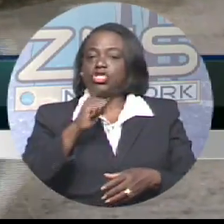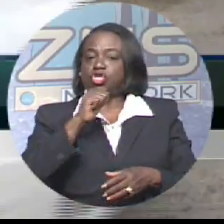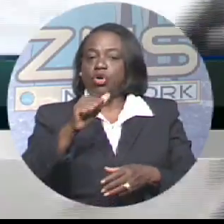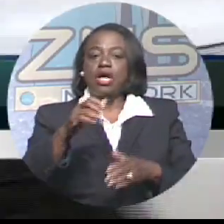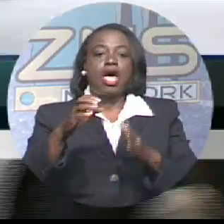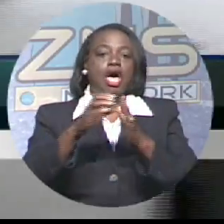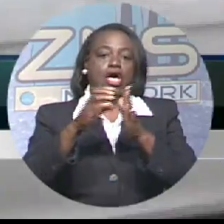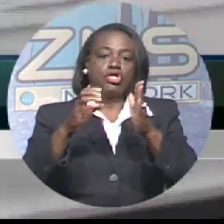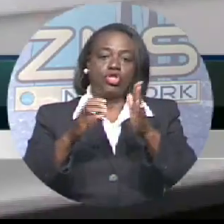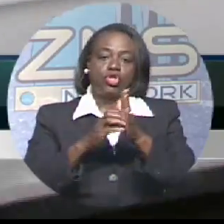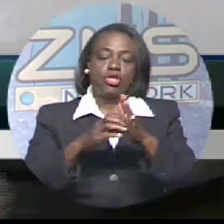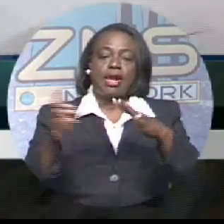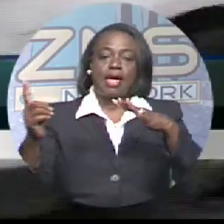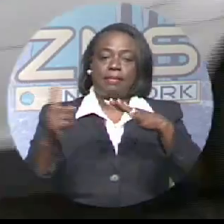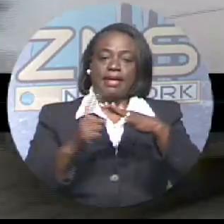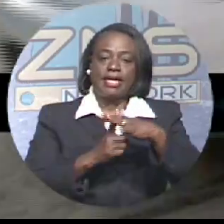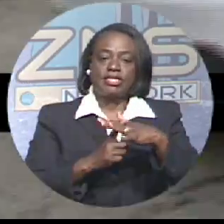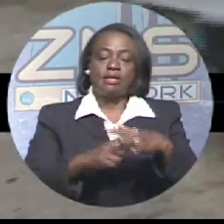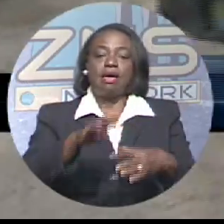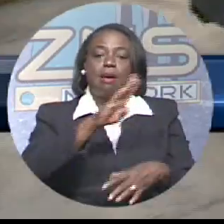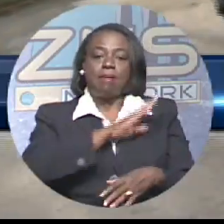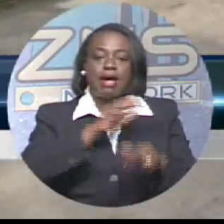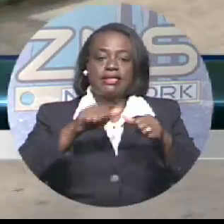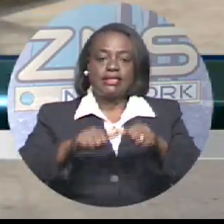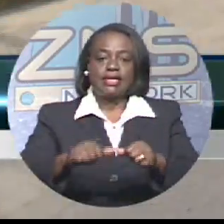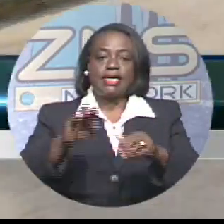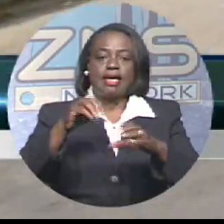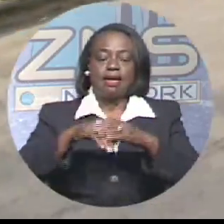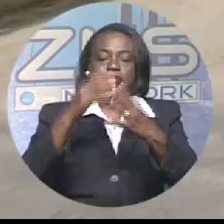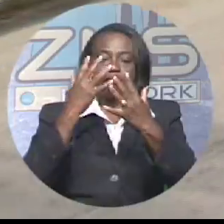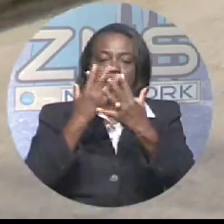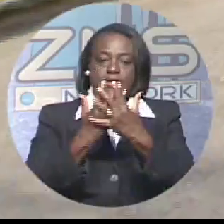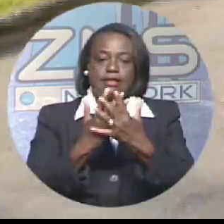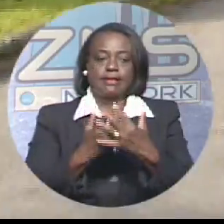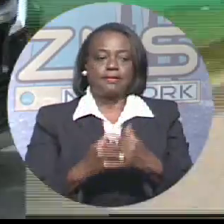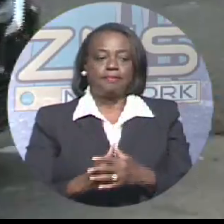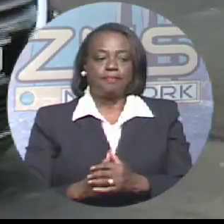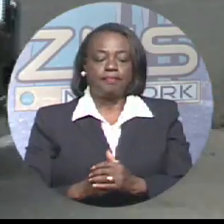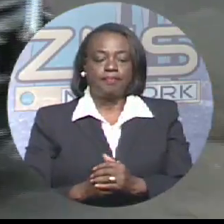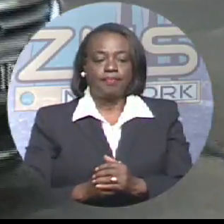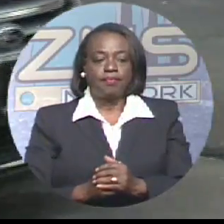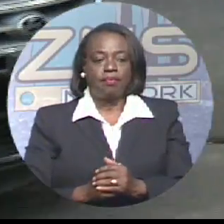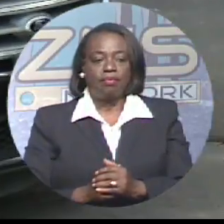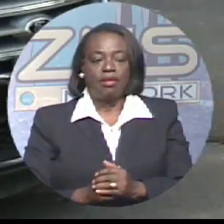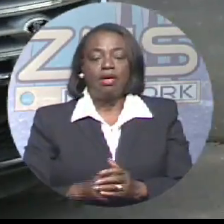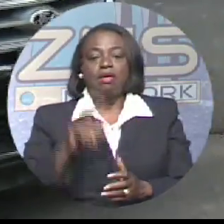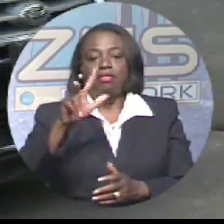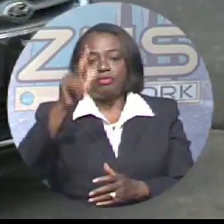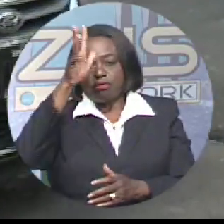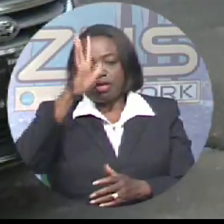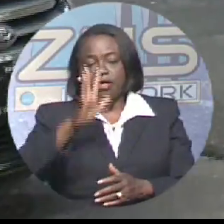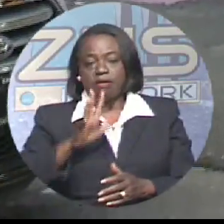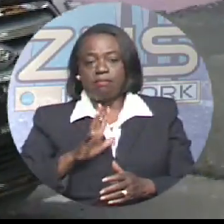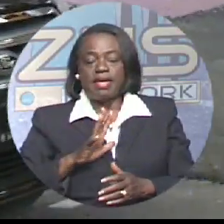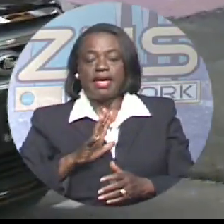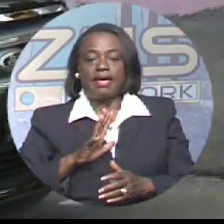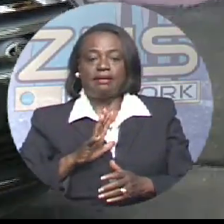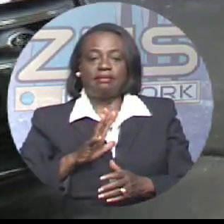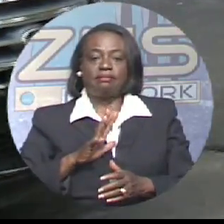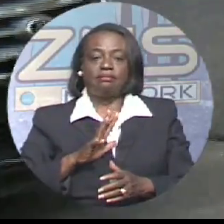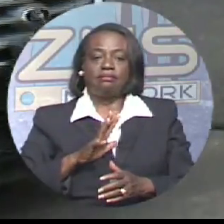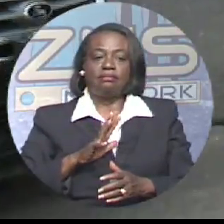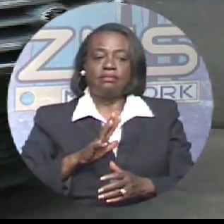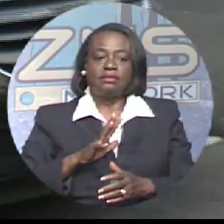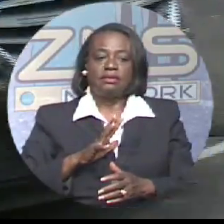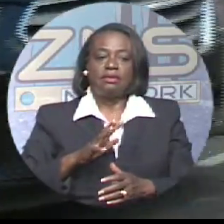constitutional application. Barrett remains behind bars at the Department of Corrections. 3 men convicted of the 2013 murder